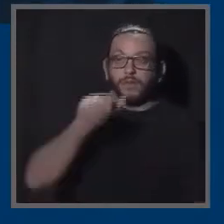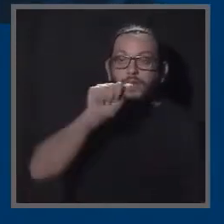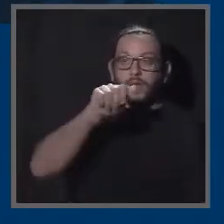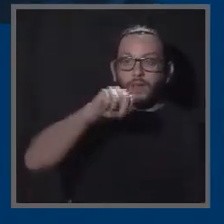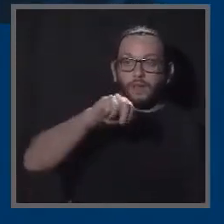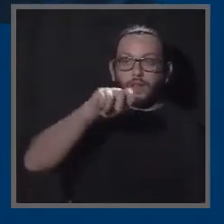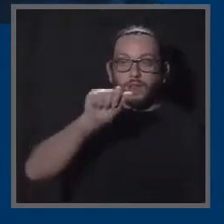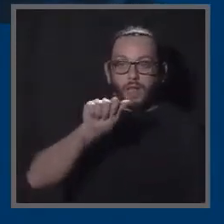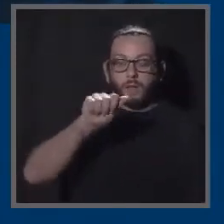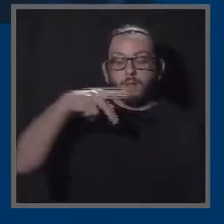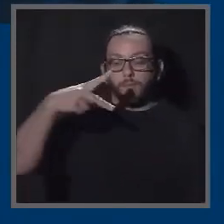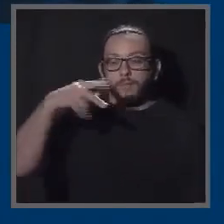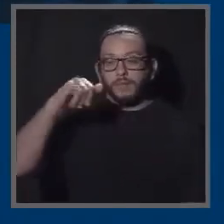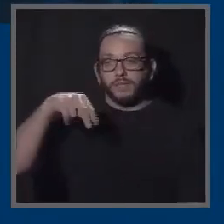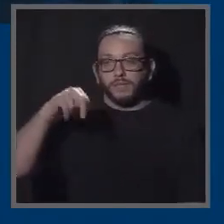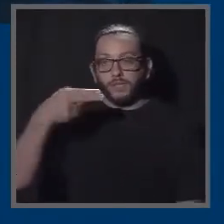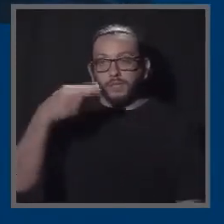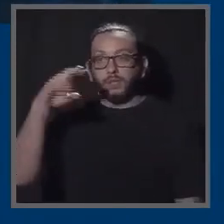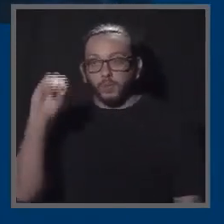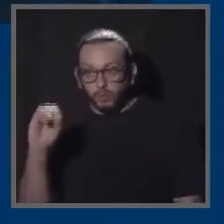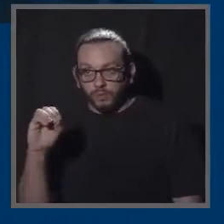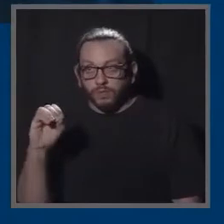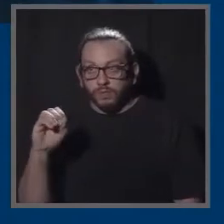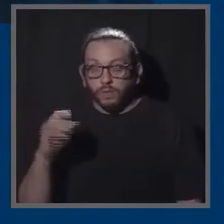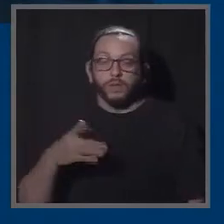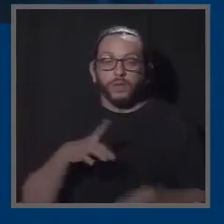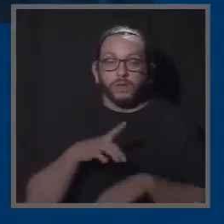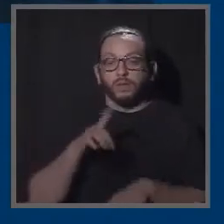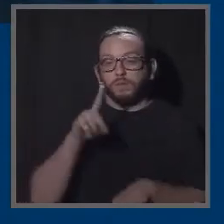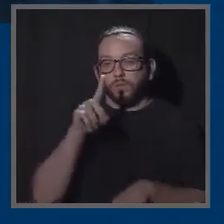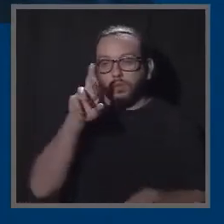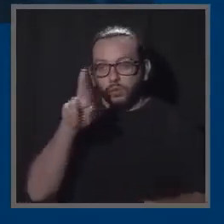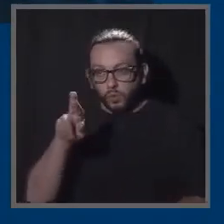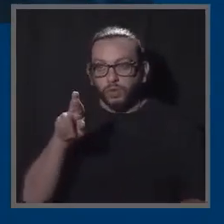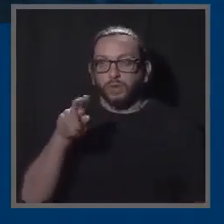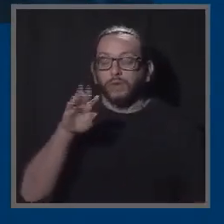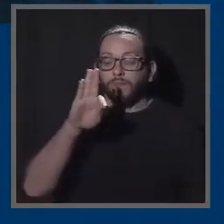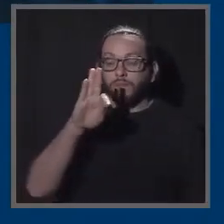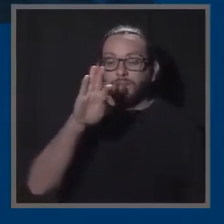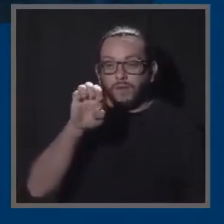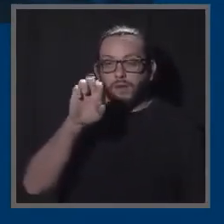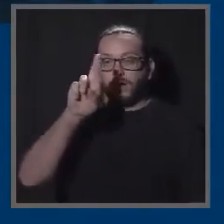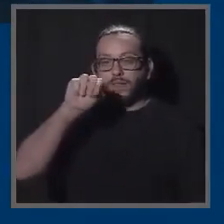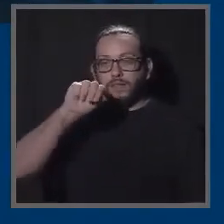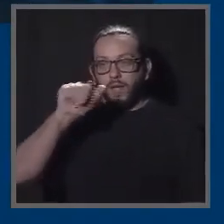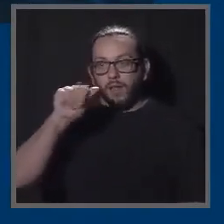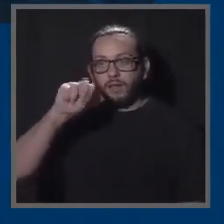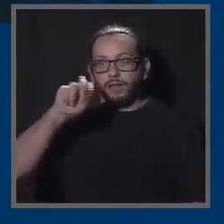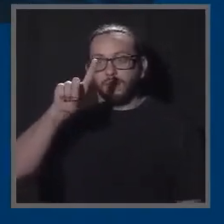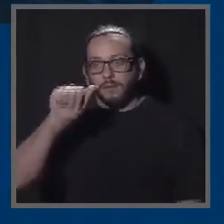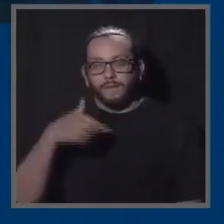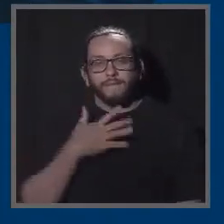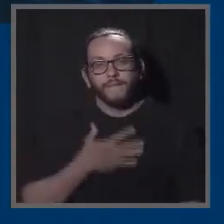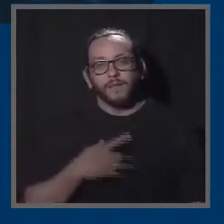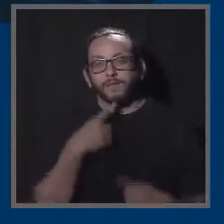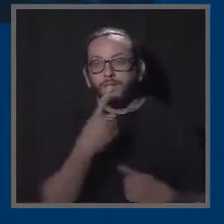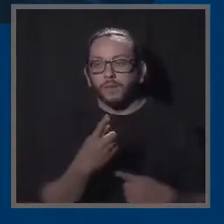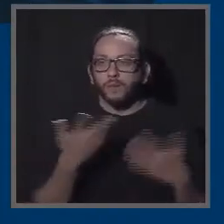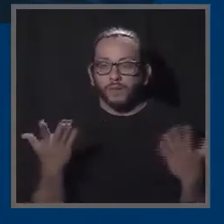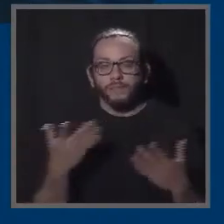Fernanda Heitor, Diretora do GEPAC. Também agradecer esta oportunidade de